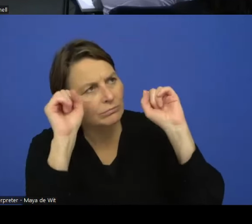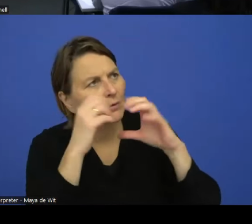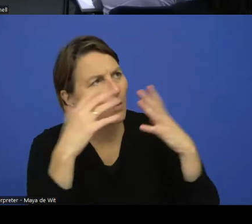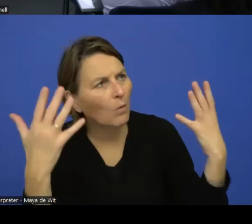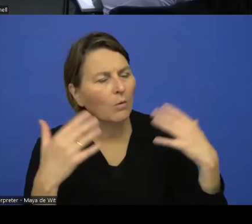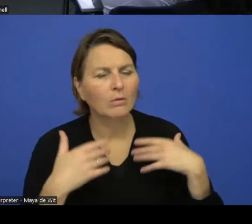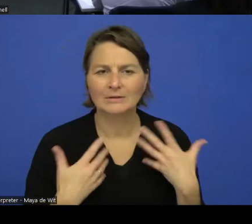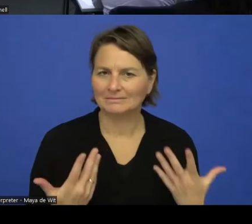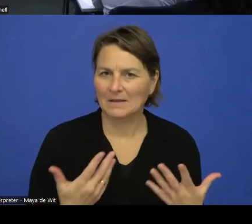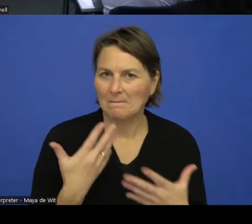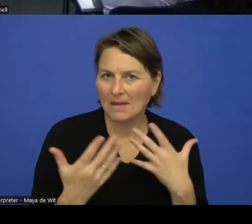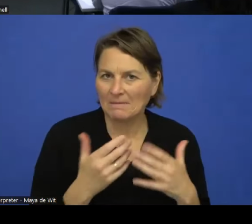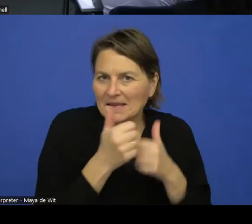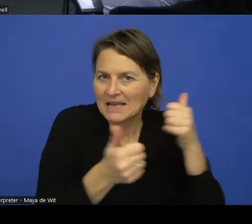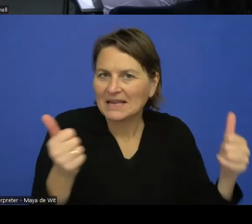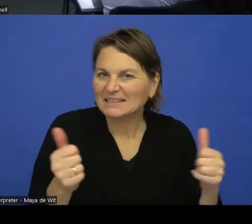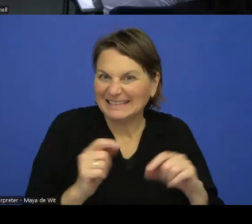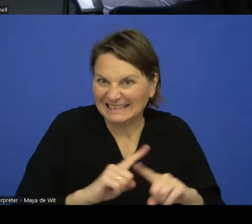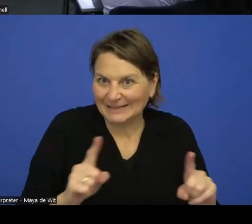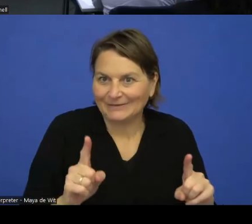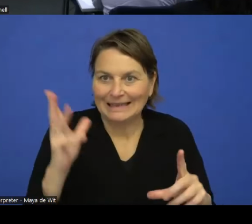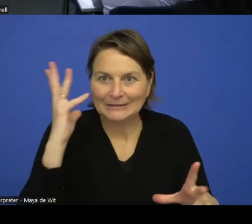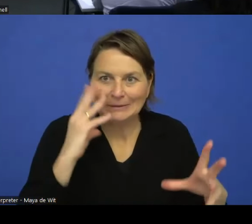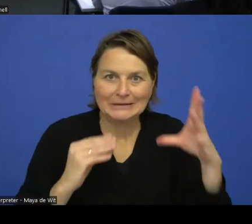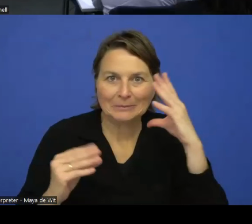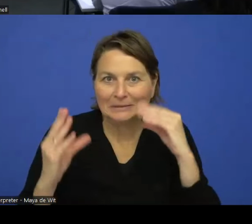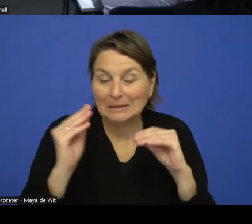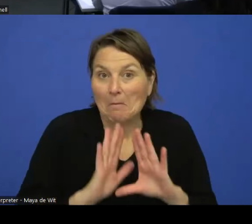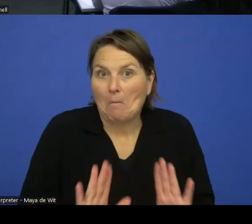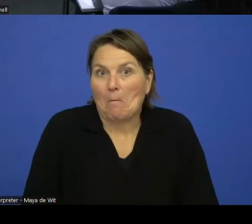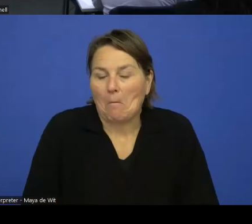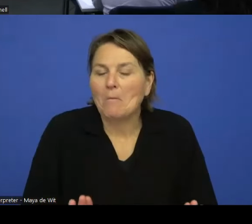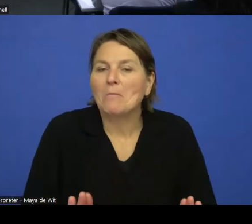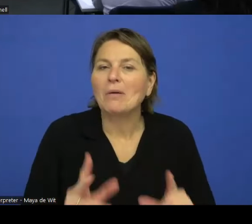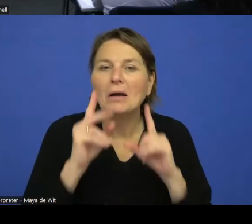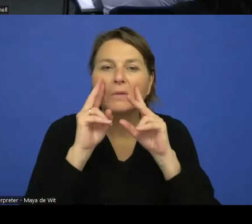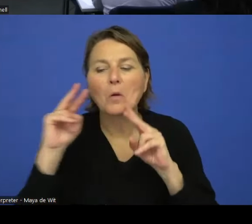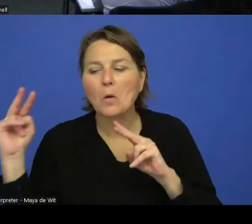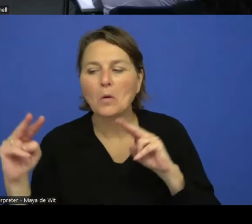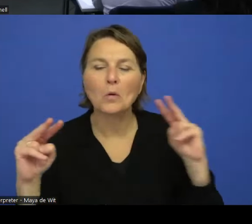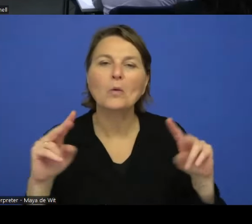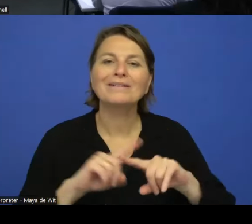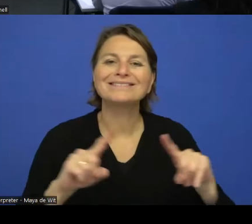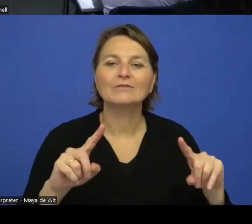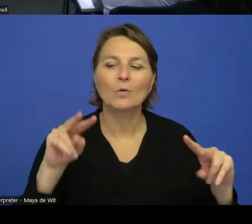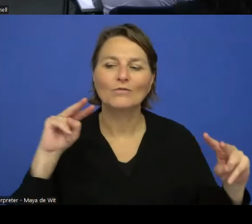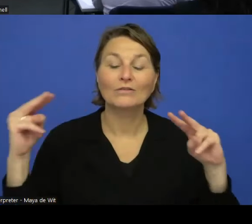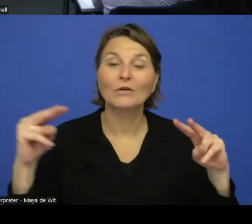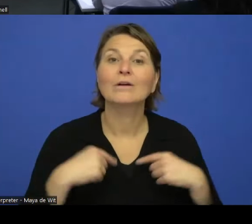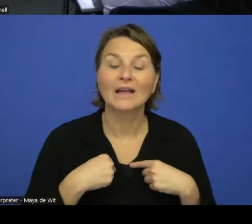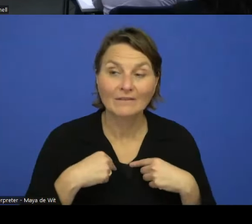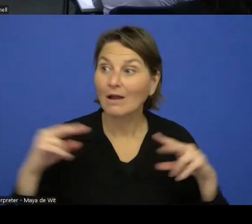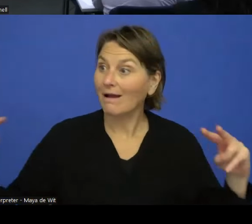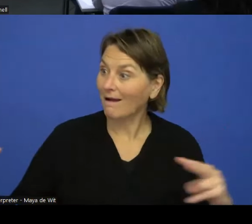Maybe everybody else is having a different experience, but it just means you look at the world in different ways. And when you arrive and try to talk to each other, that makes